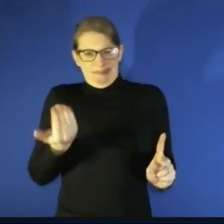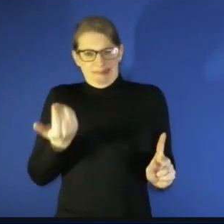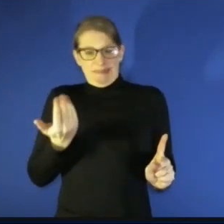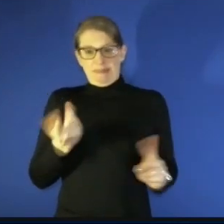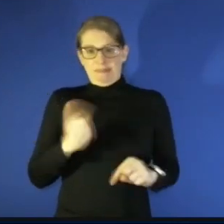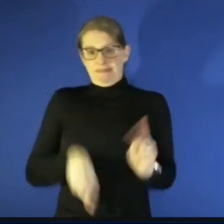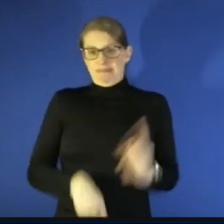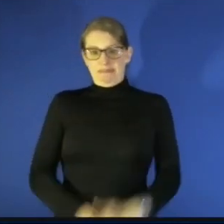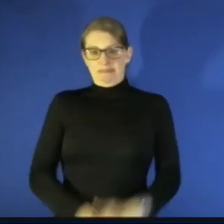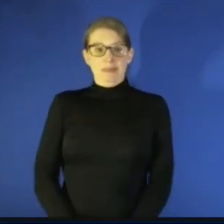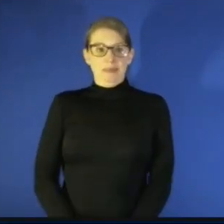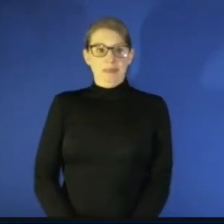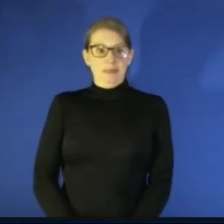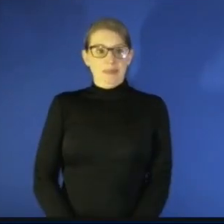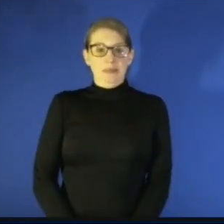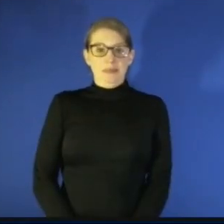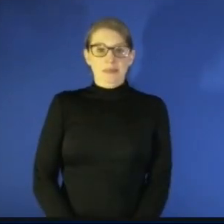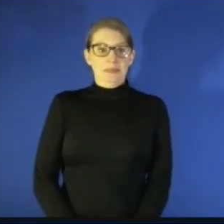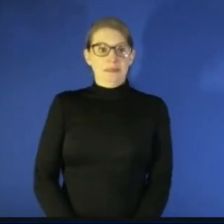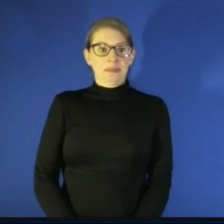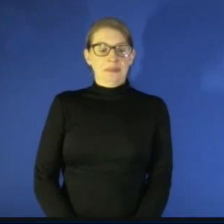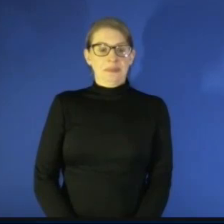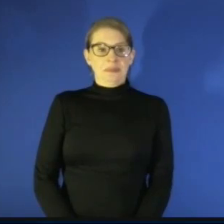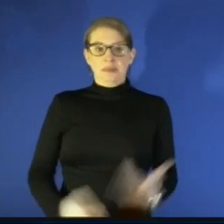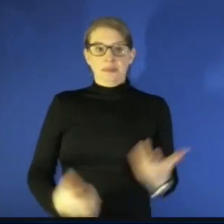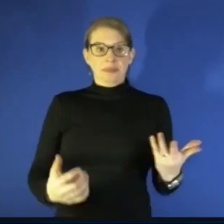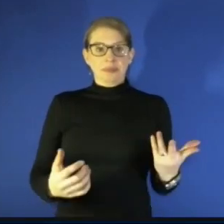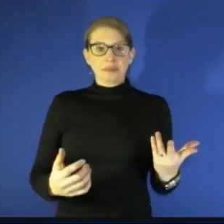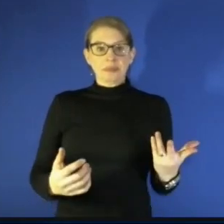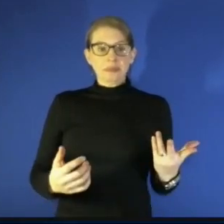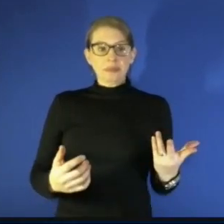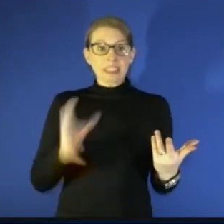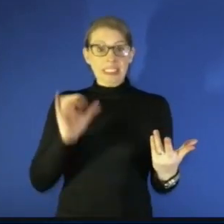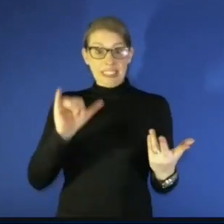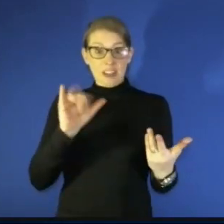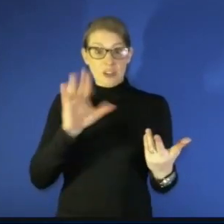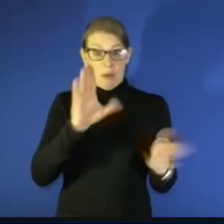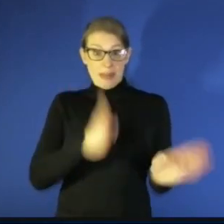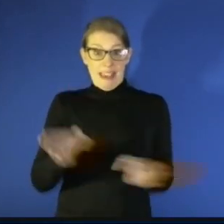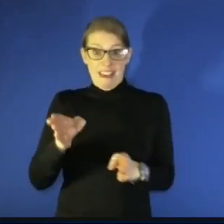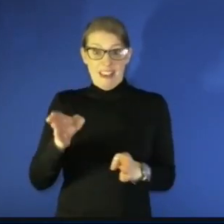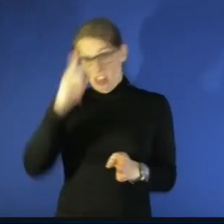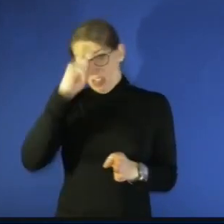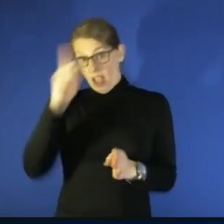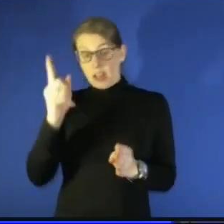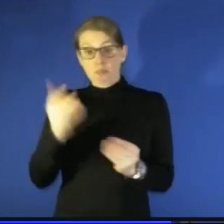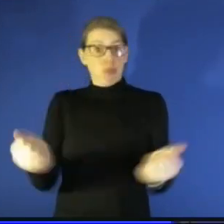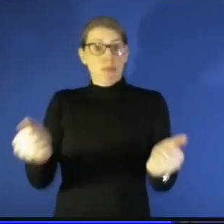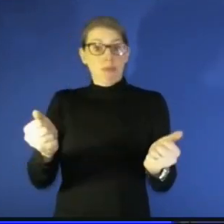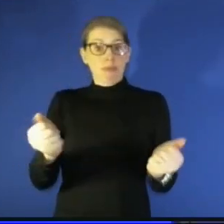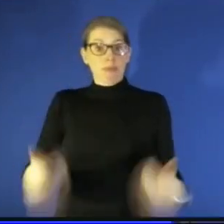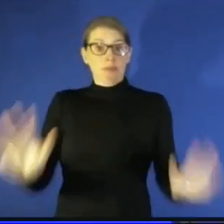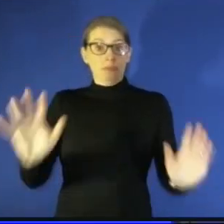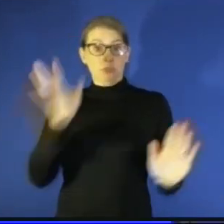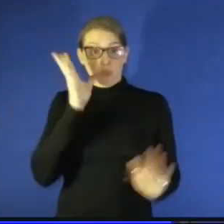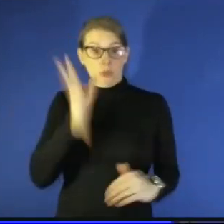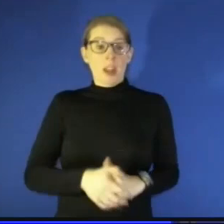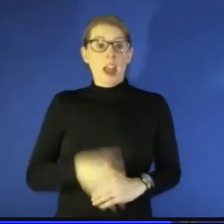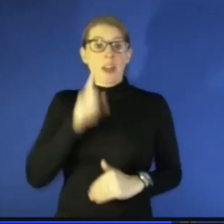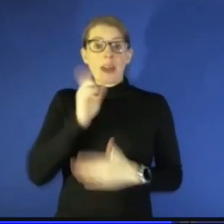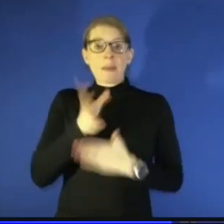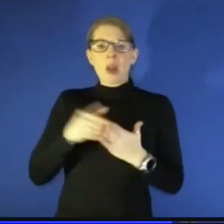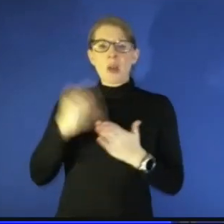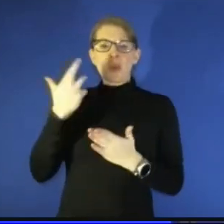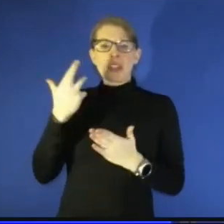Is that how you planned it? It just poof goes away? Is that what you thought would happen? I think part of the reason why the stories are